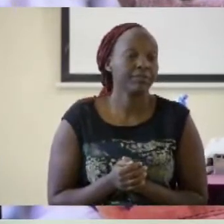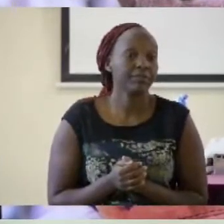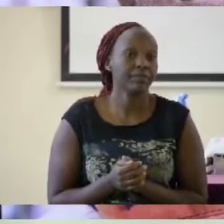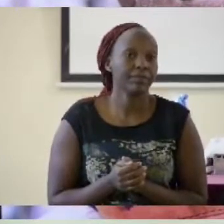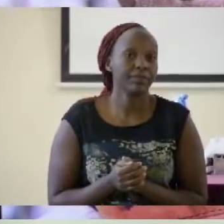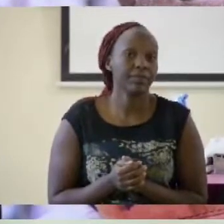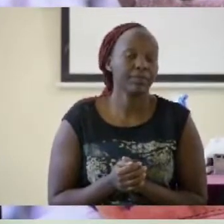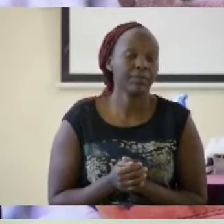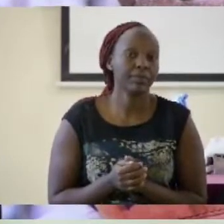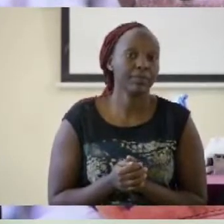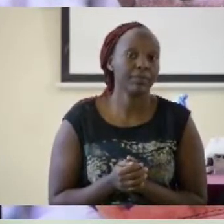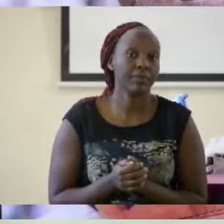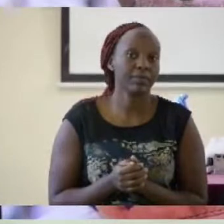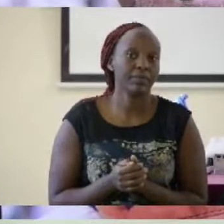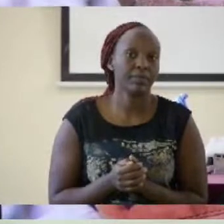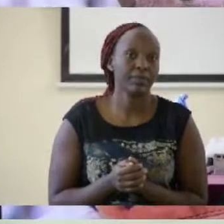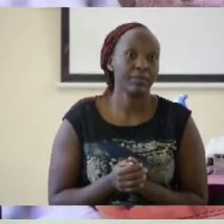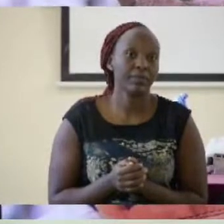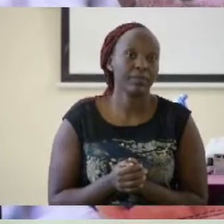Now,